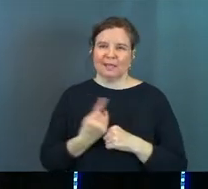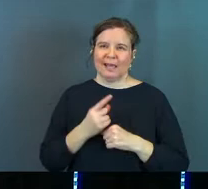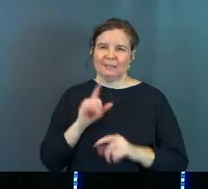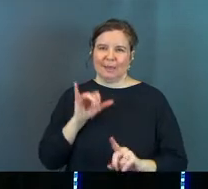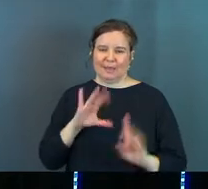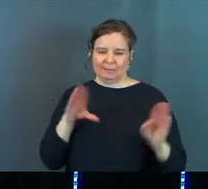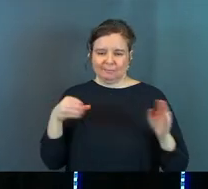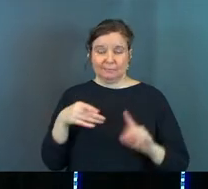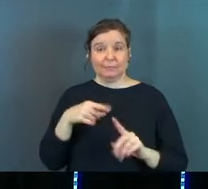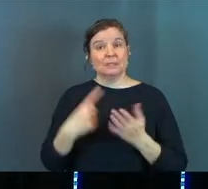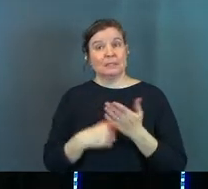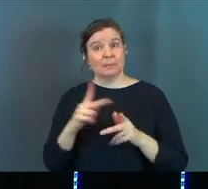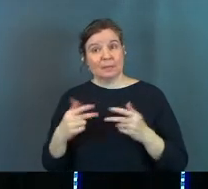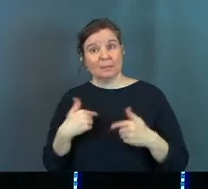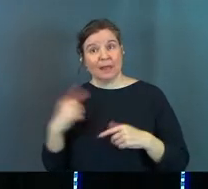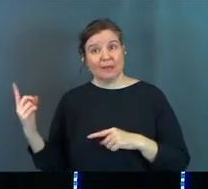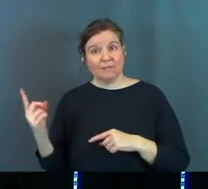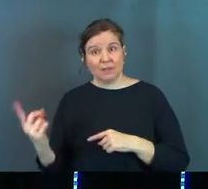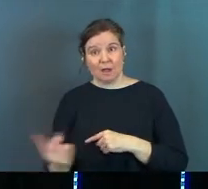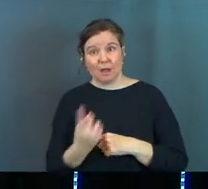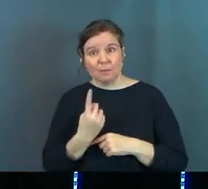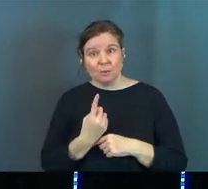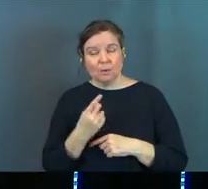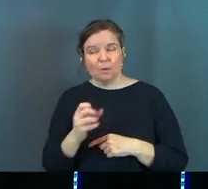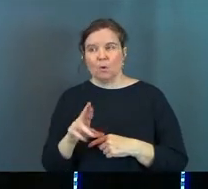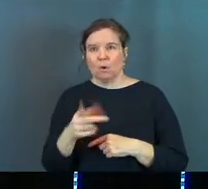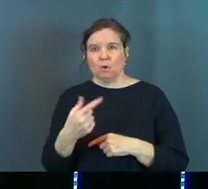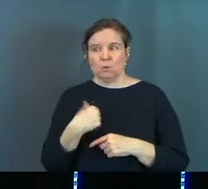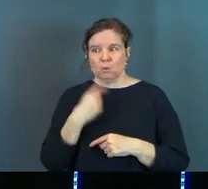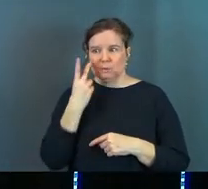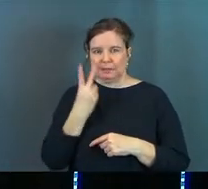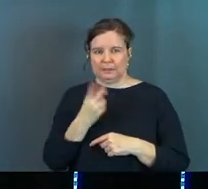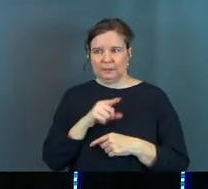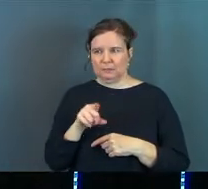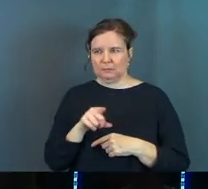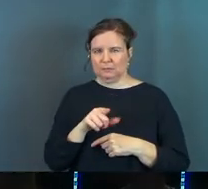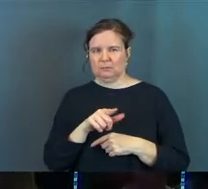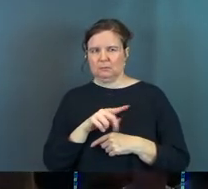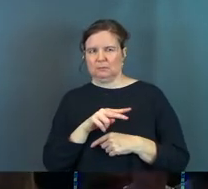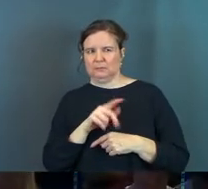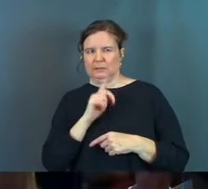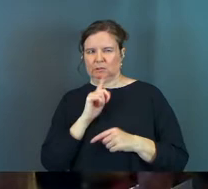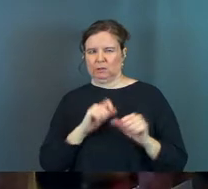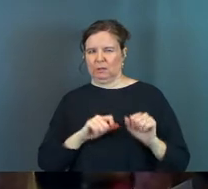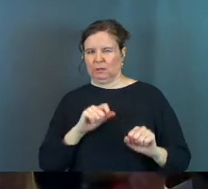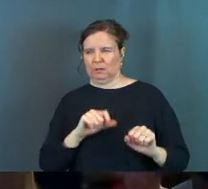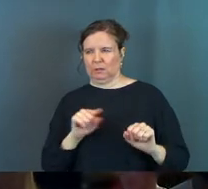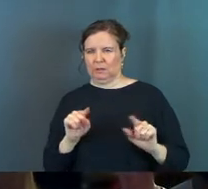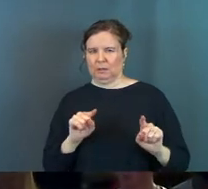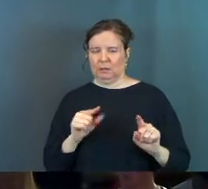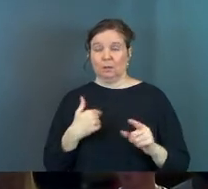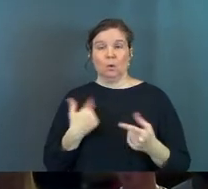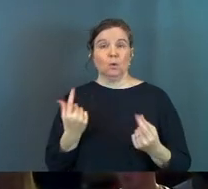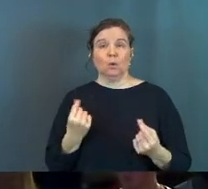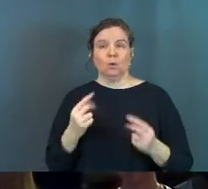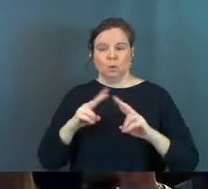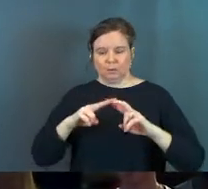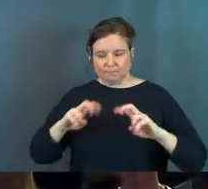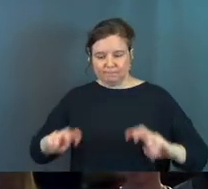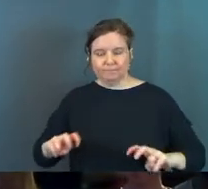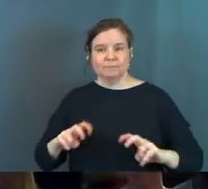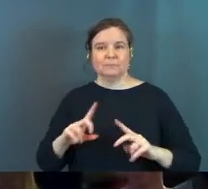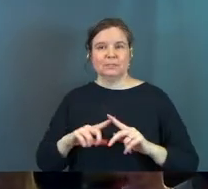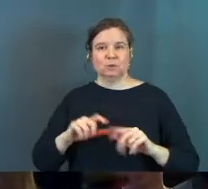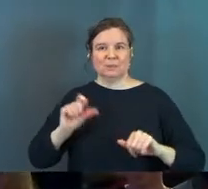that. Because sometimes people have come to you or you've just seen some things yourself and you just weren't so sure about. And so we're going to dive into